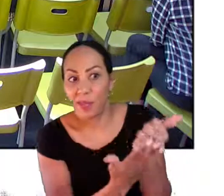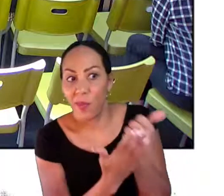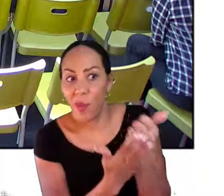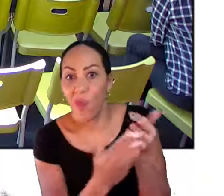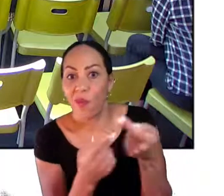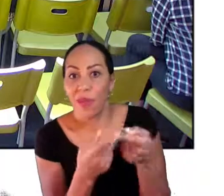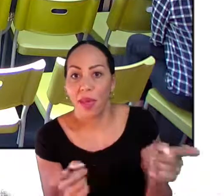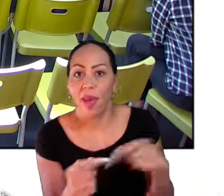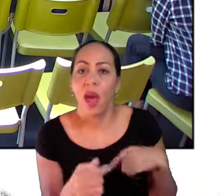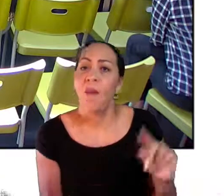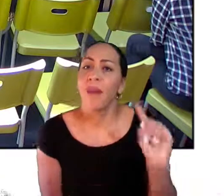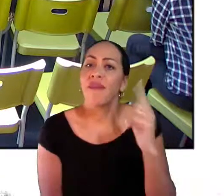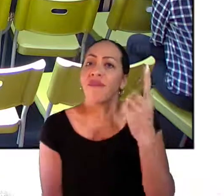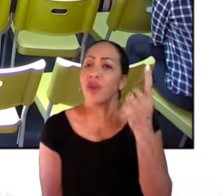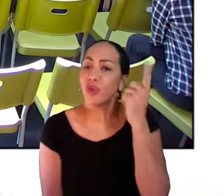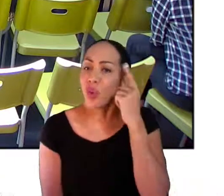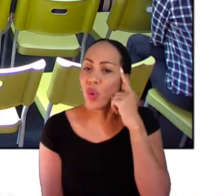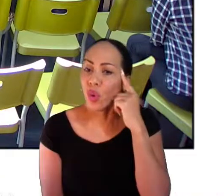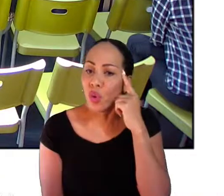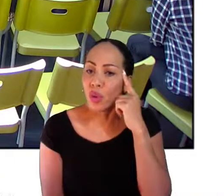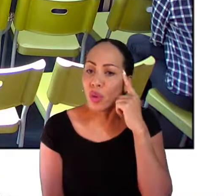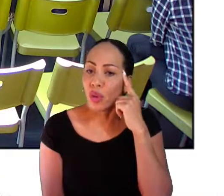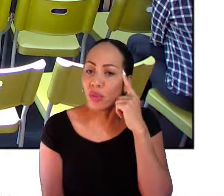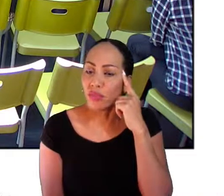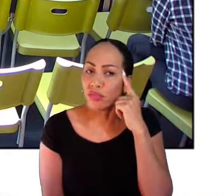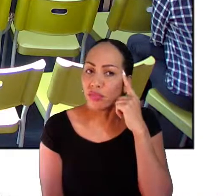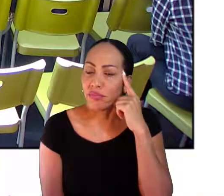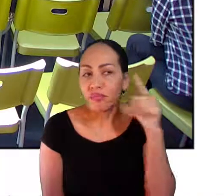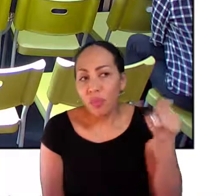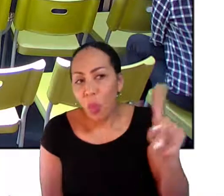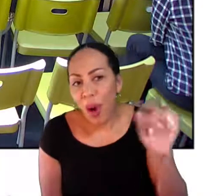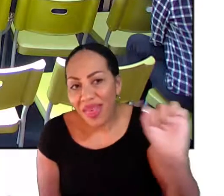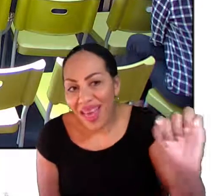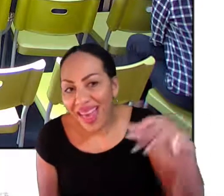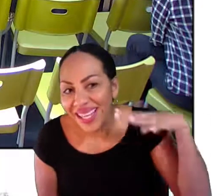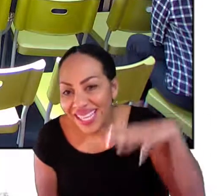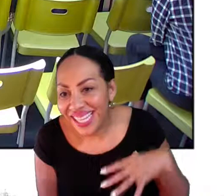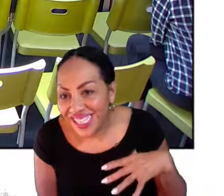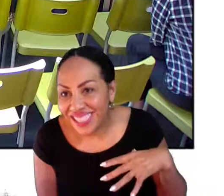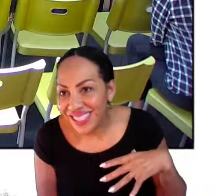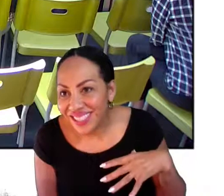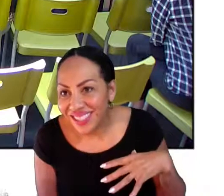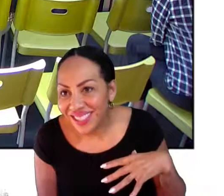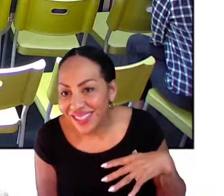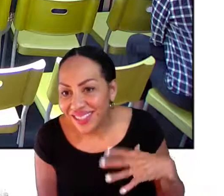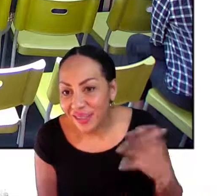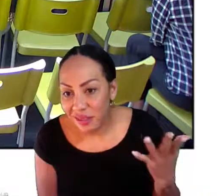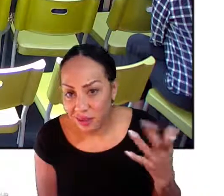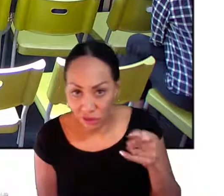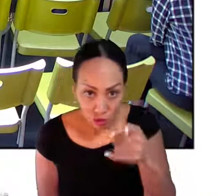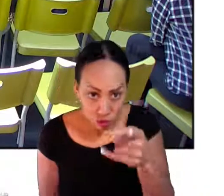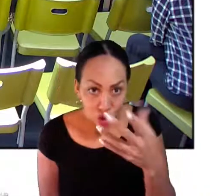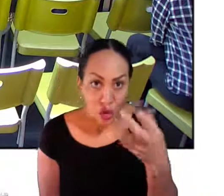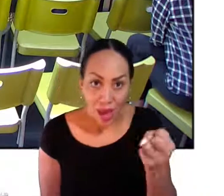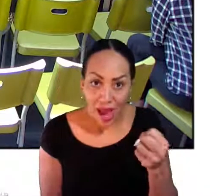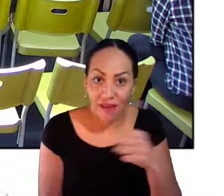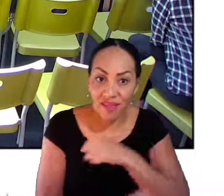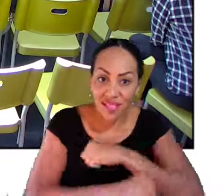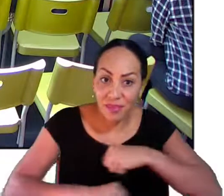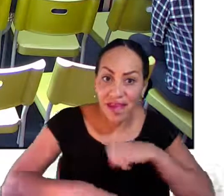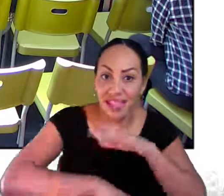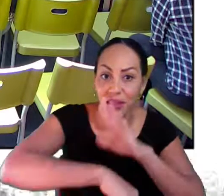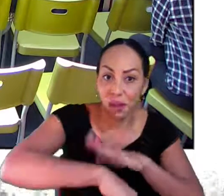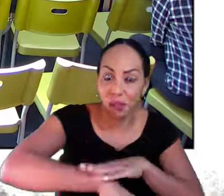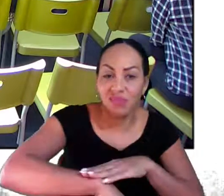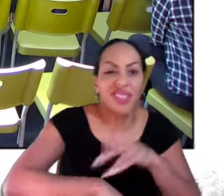is, work with them to understand what their needs are and then work backwards from there. Do you have the space and the time for that in your processes? Time is limited with